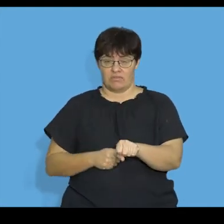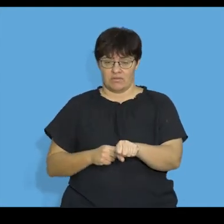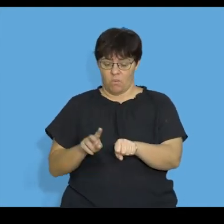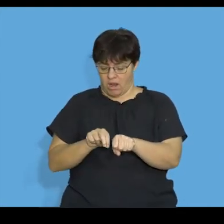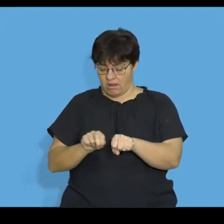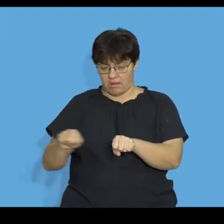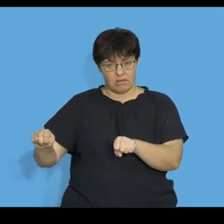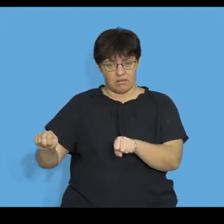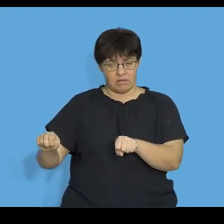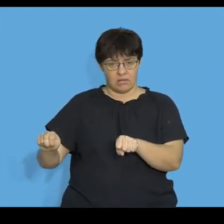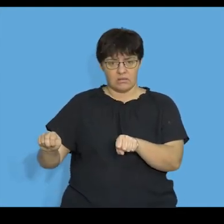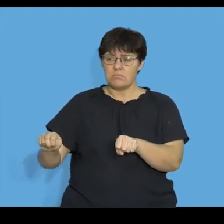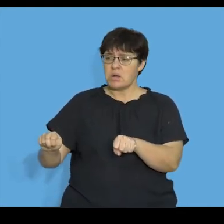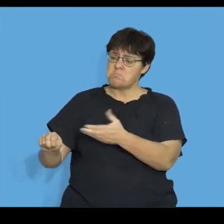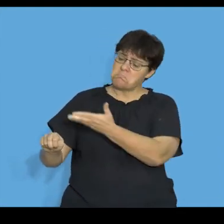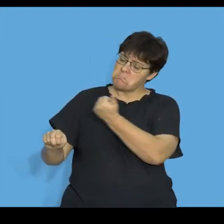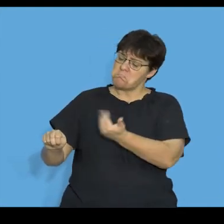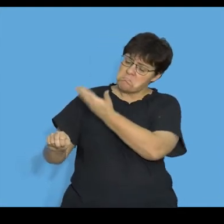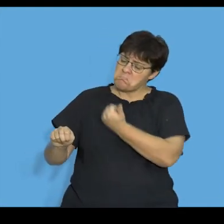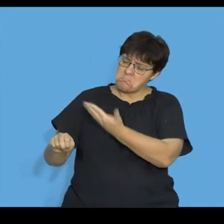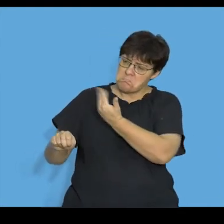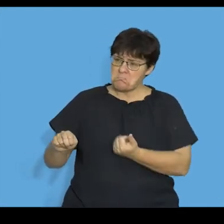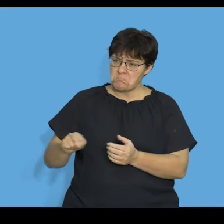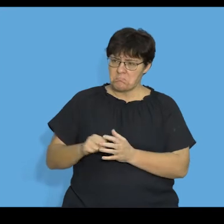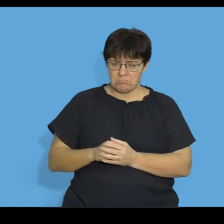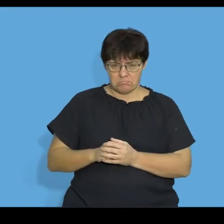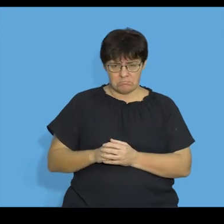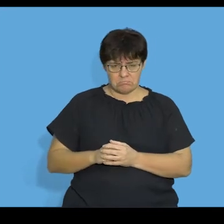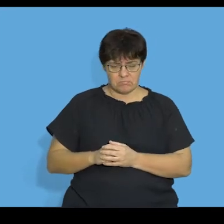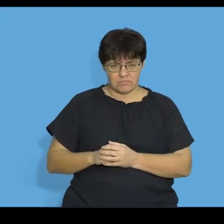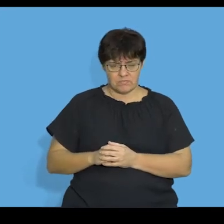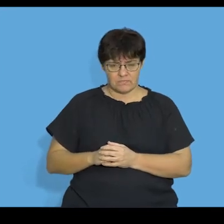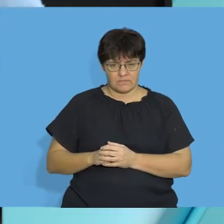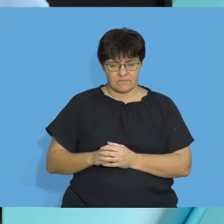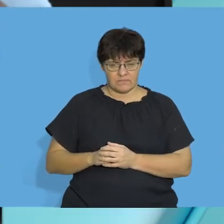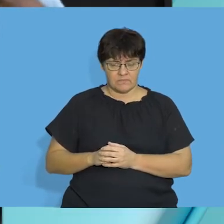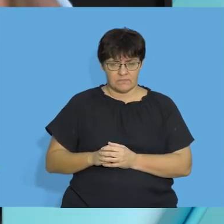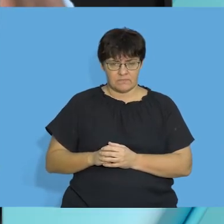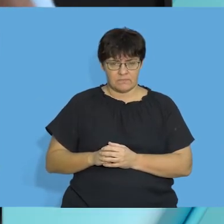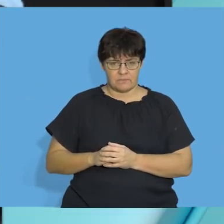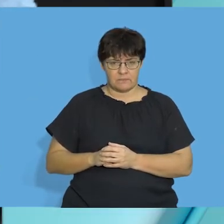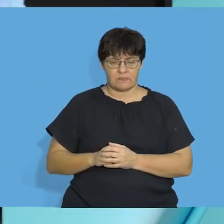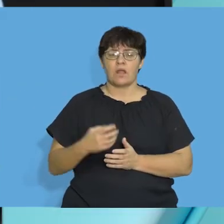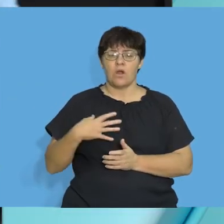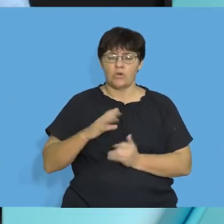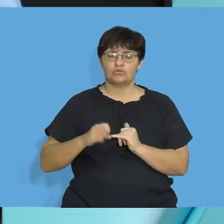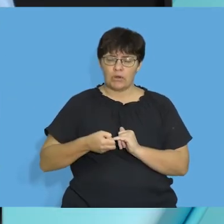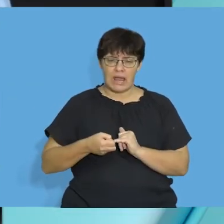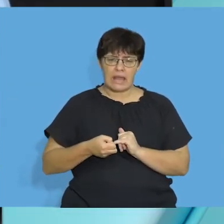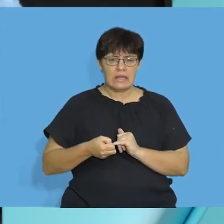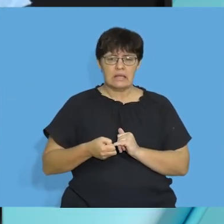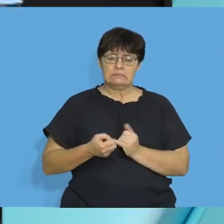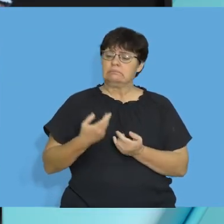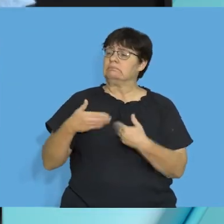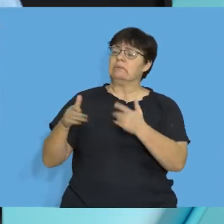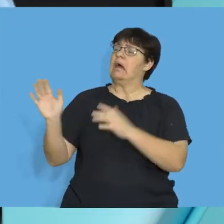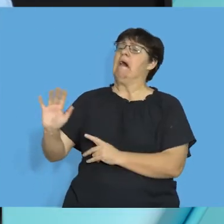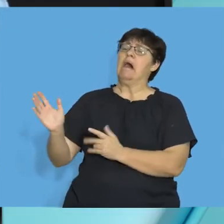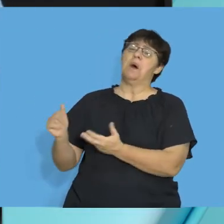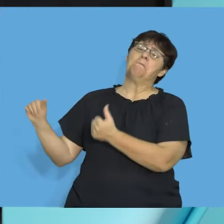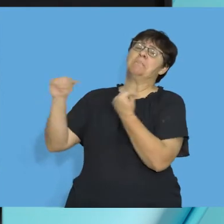because it's going to oppose the motion that is being made. It tries to undo and put